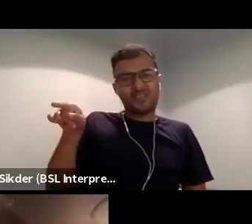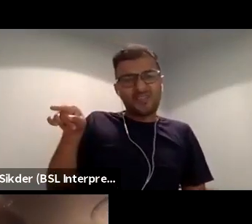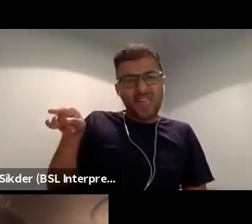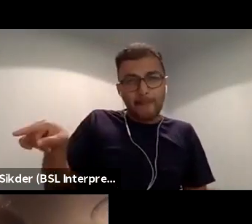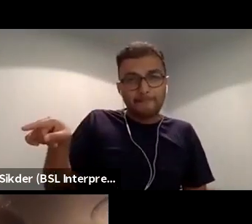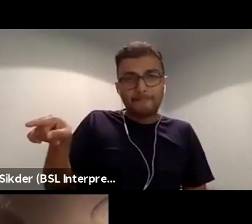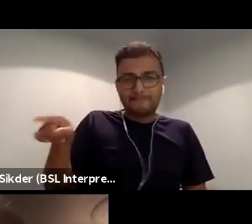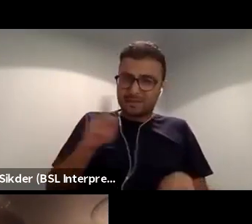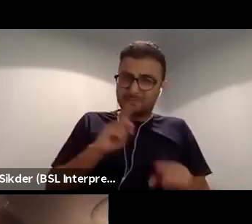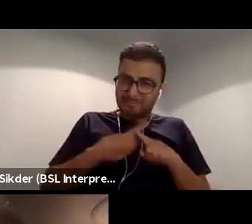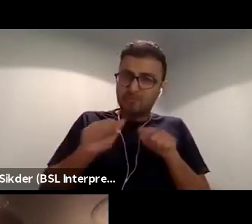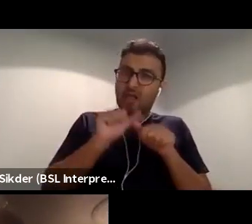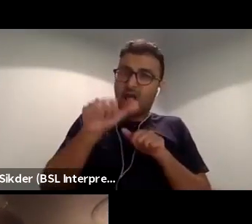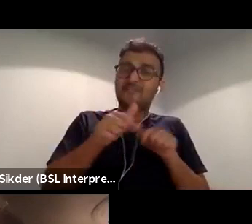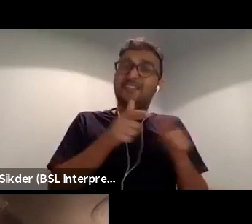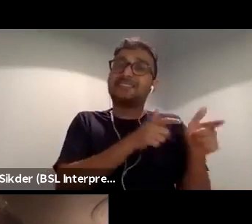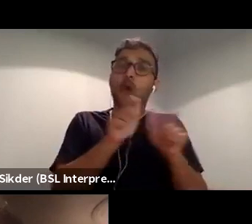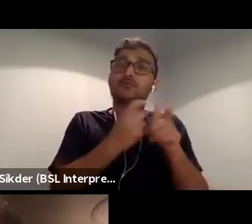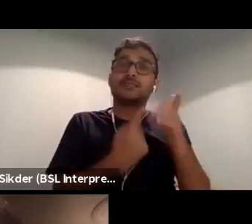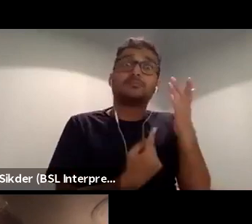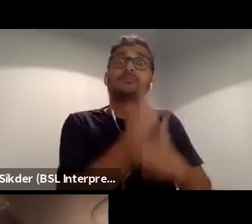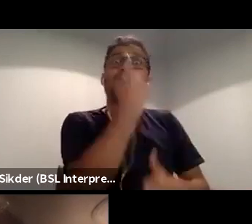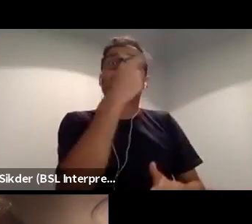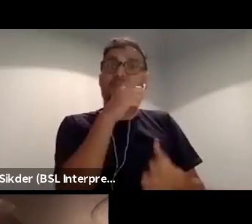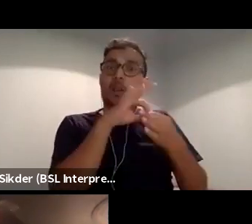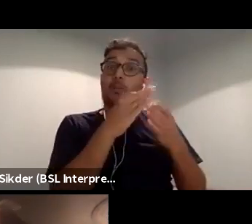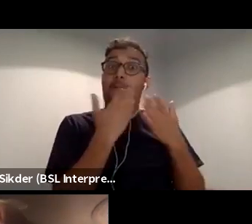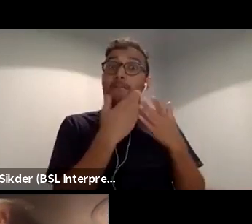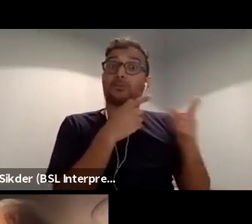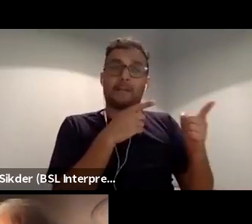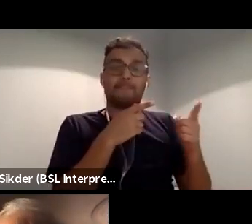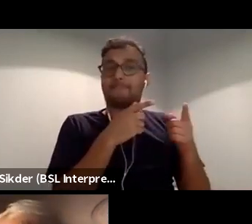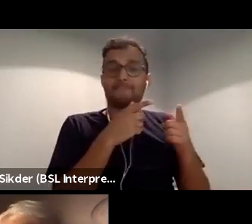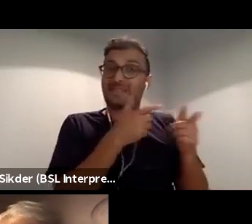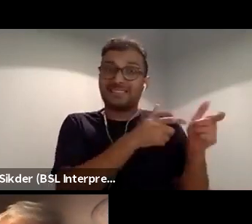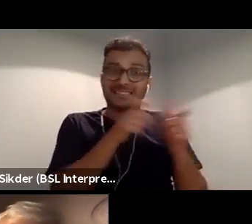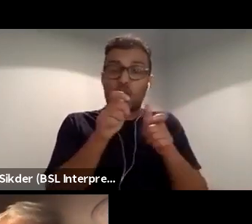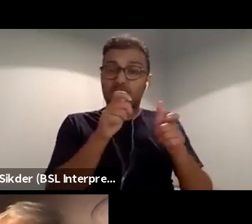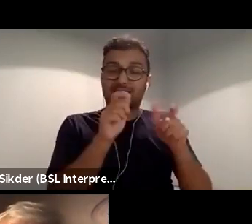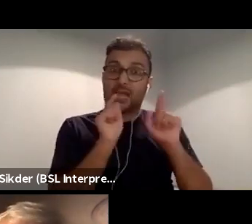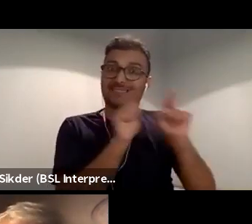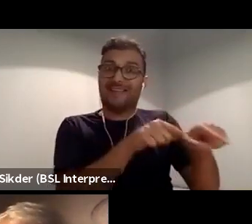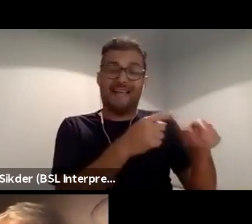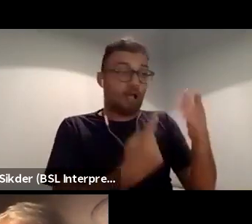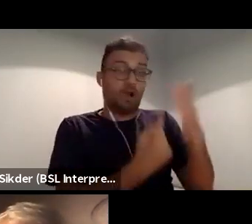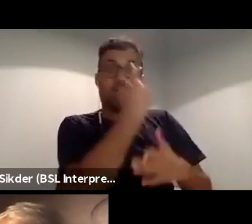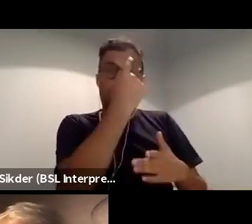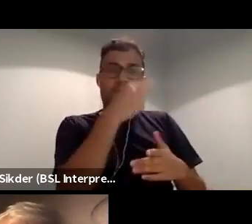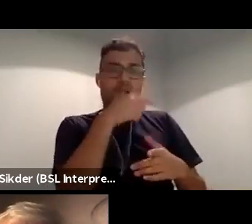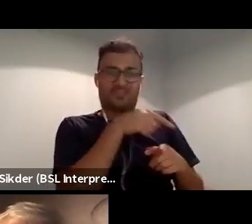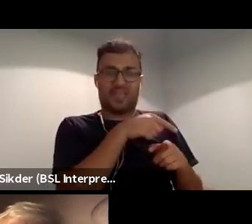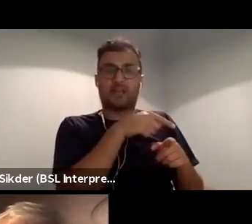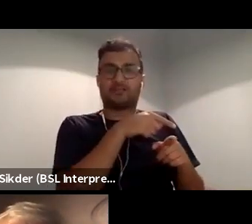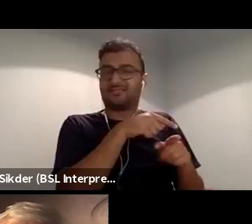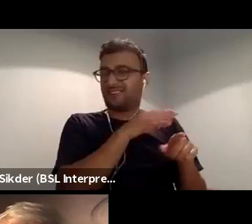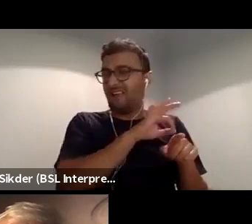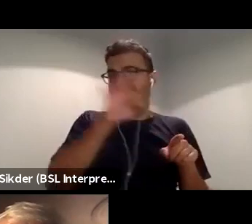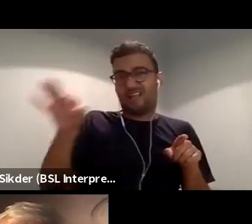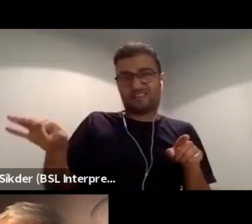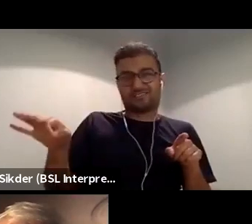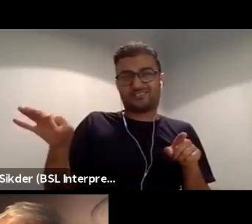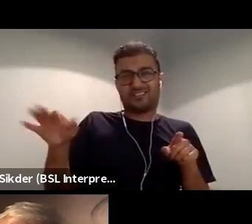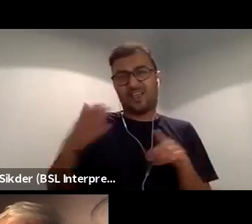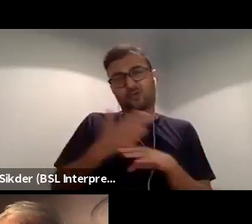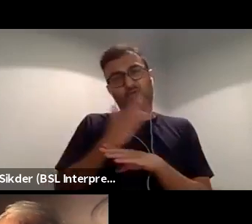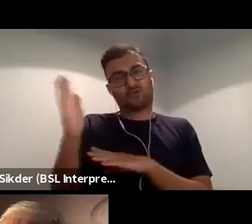very, very problematic. And I think Muslims, the evidence we found in the report, and Muslims have sort of pointed this out over time,